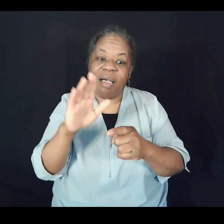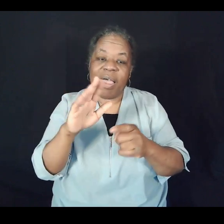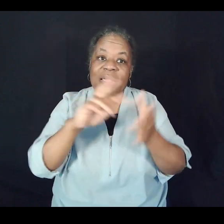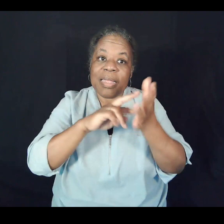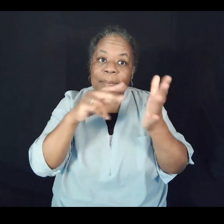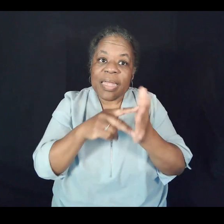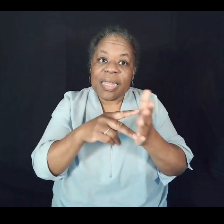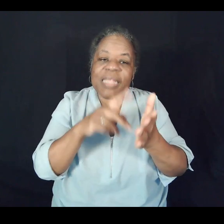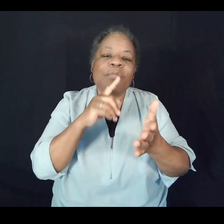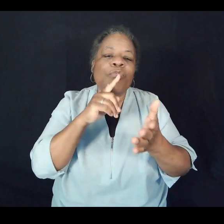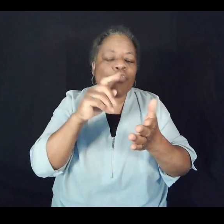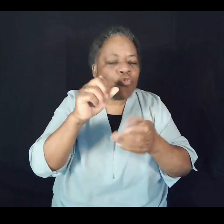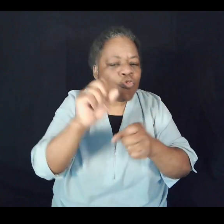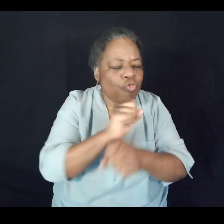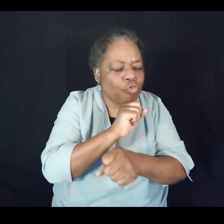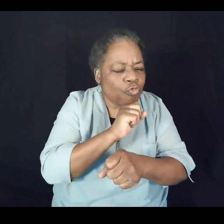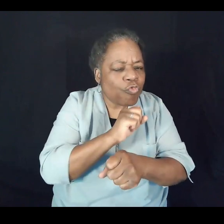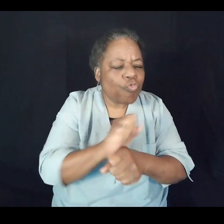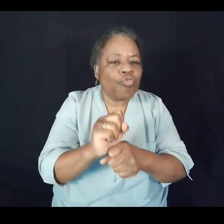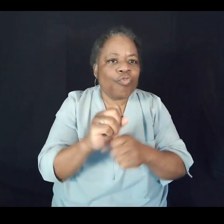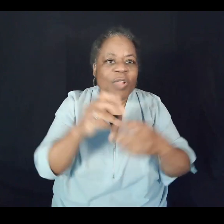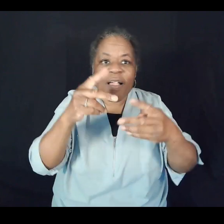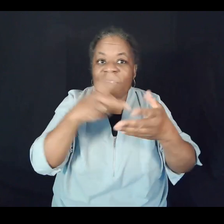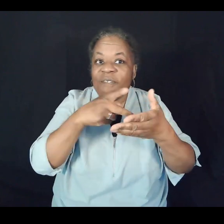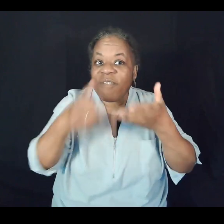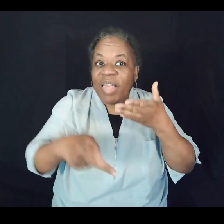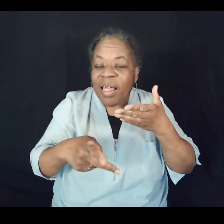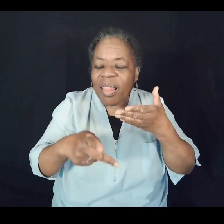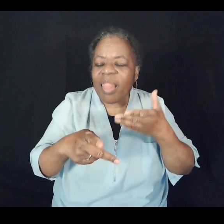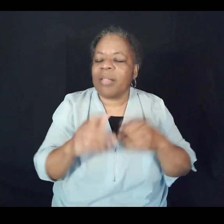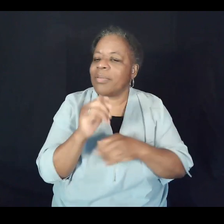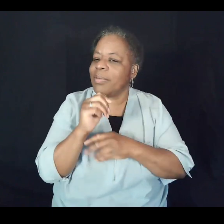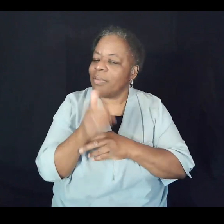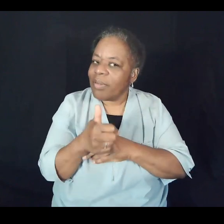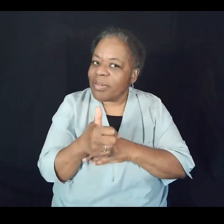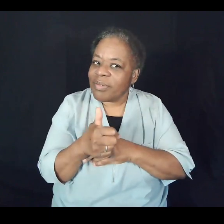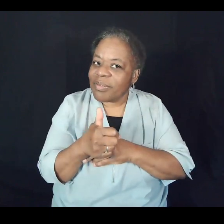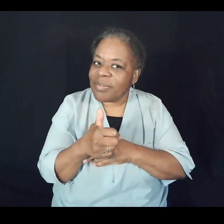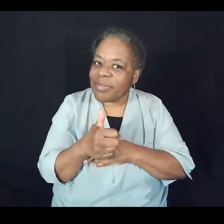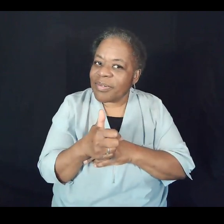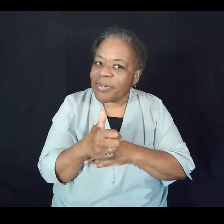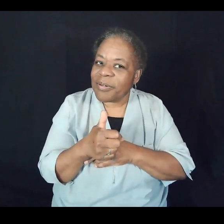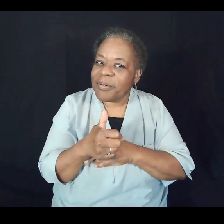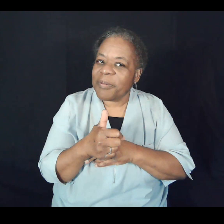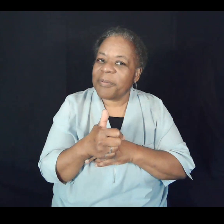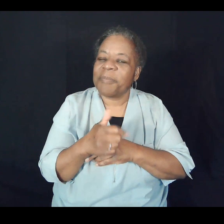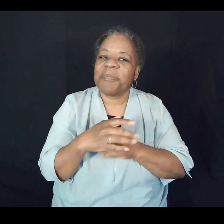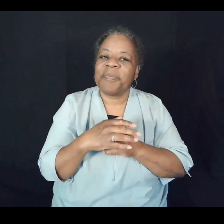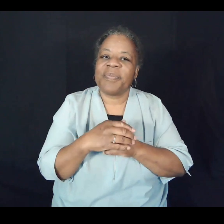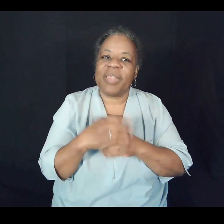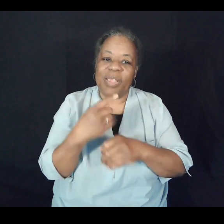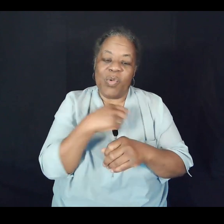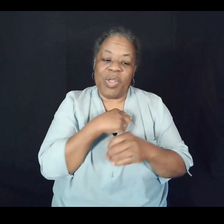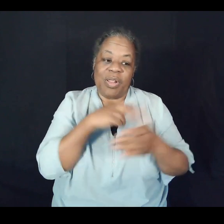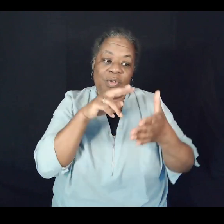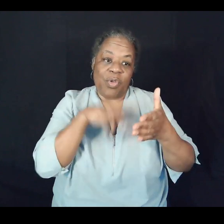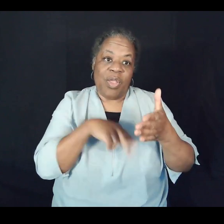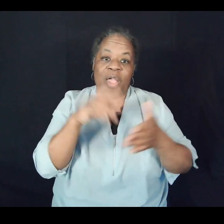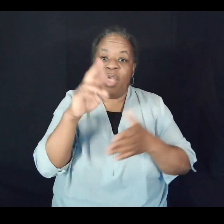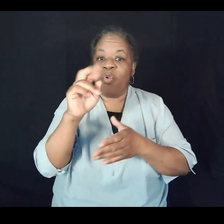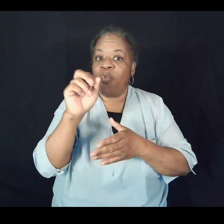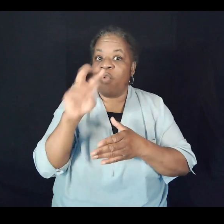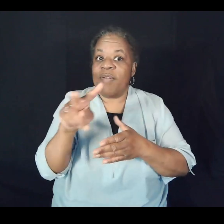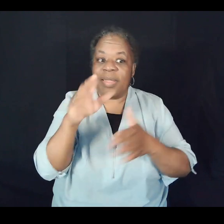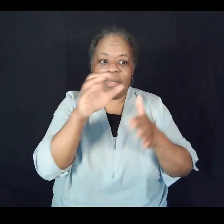will not fail. Now, that's a long setup for our text. Anyway, we'll be in Revelation 5, but I wanted us to have